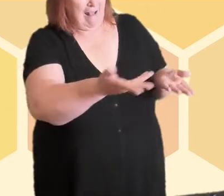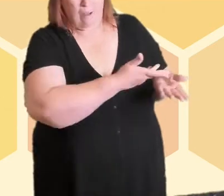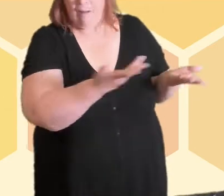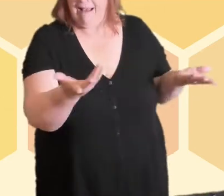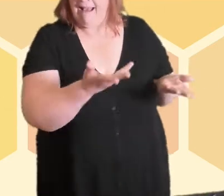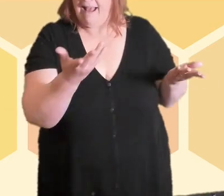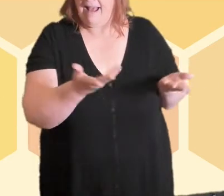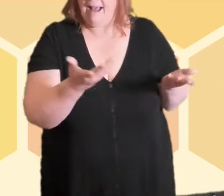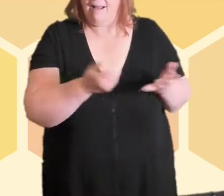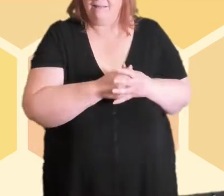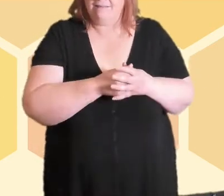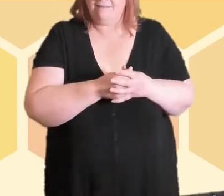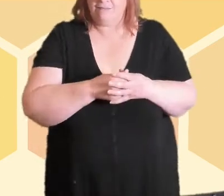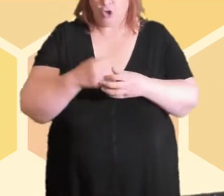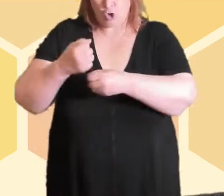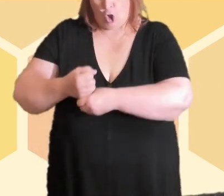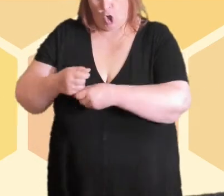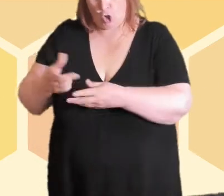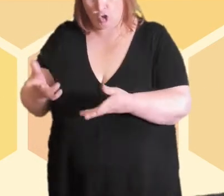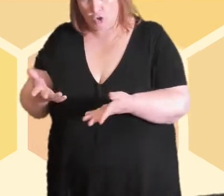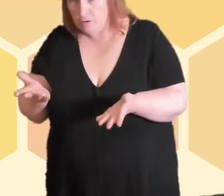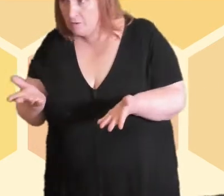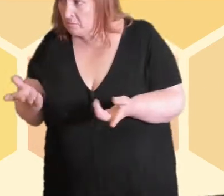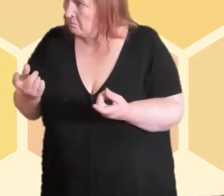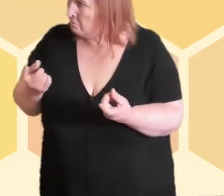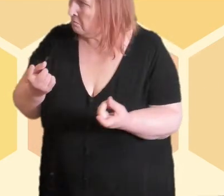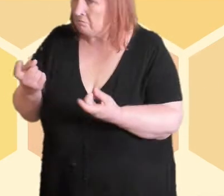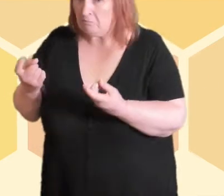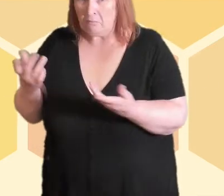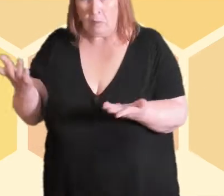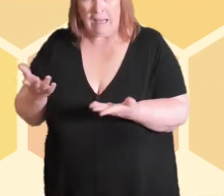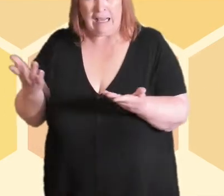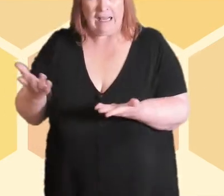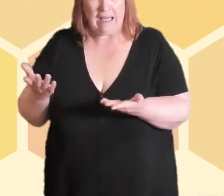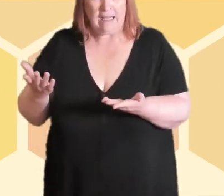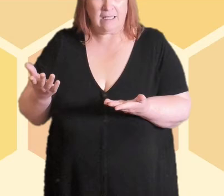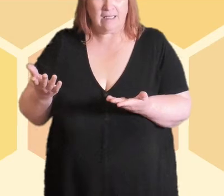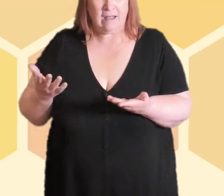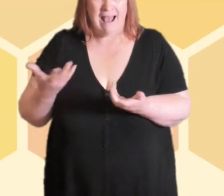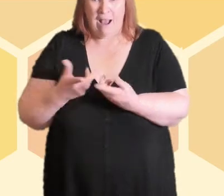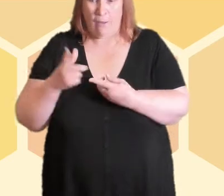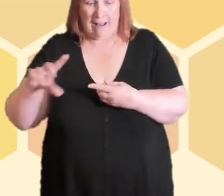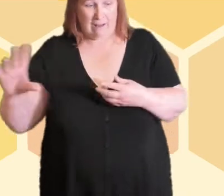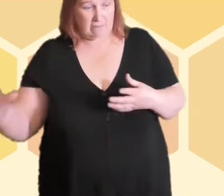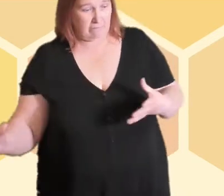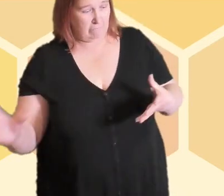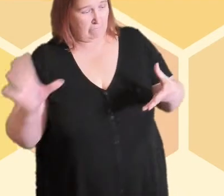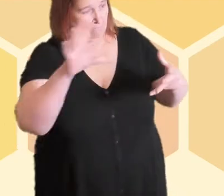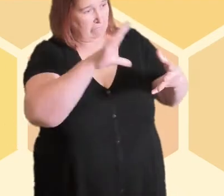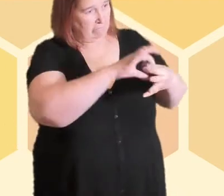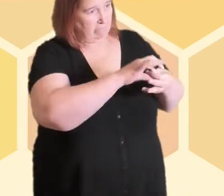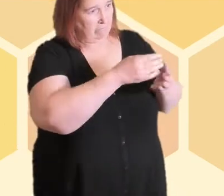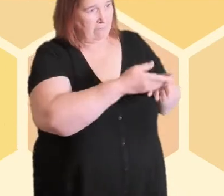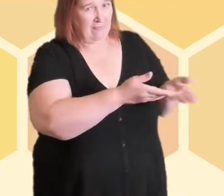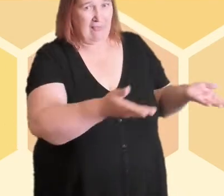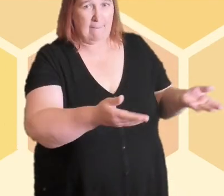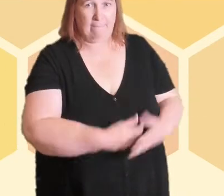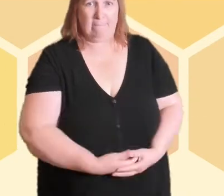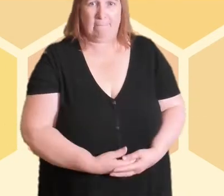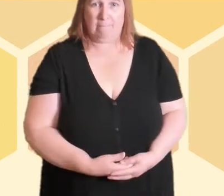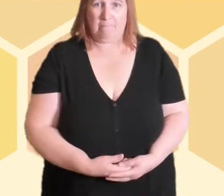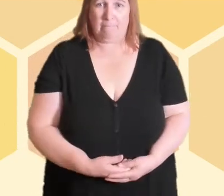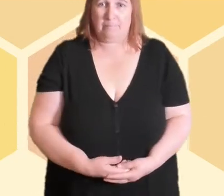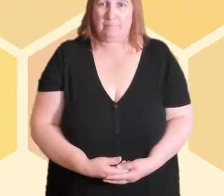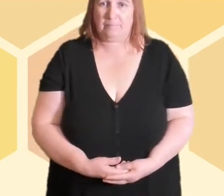And what can our churches do to engage with them? These two generations are a